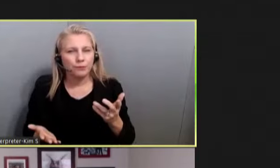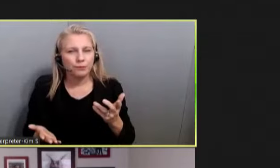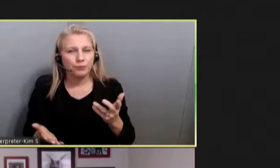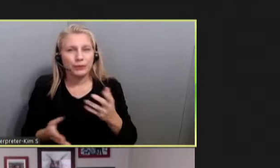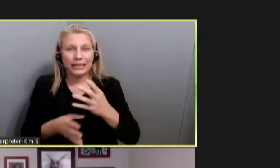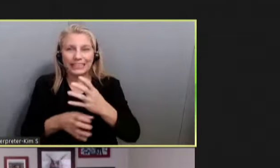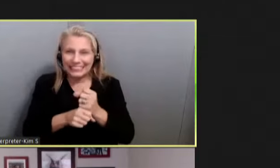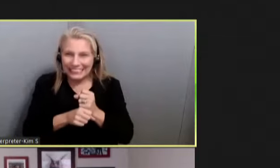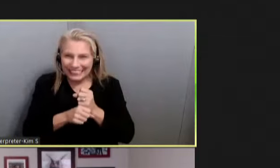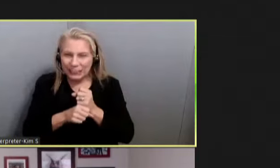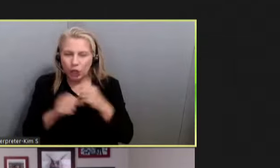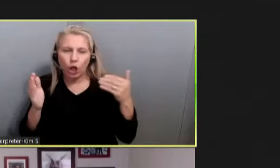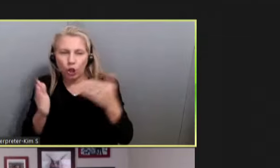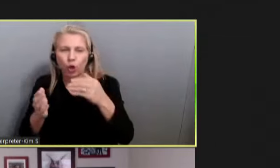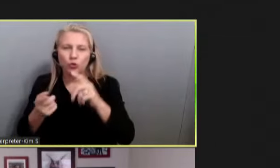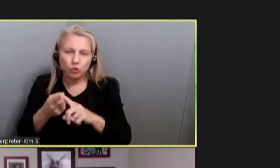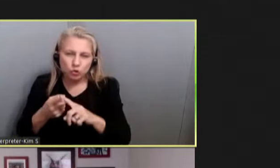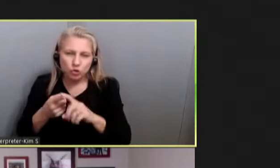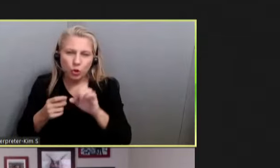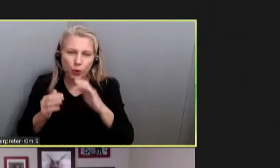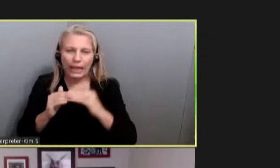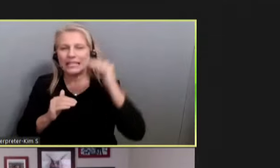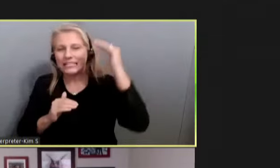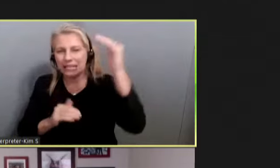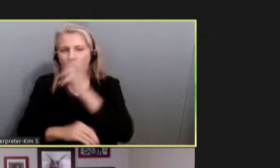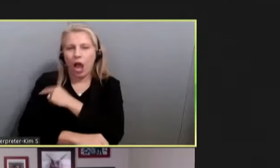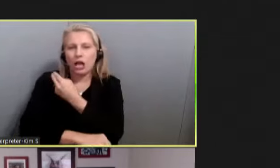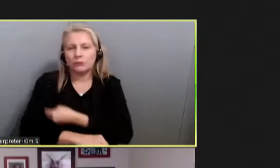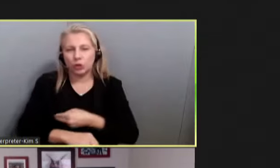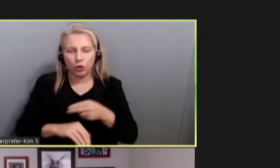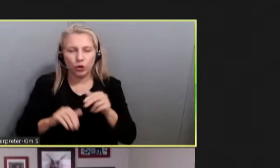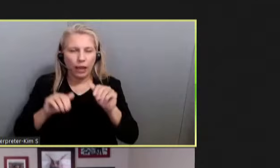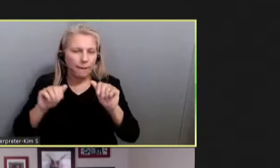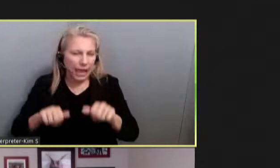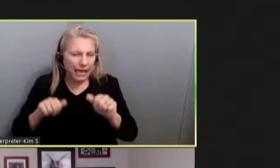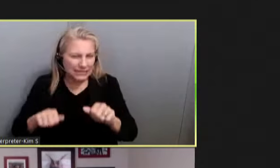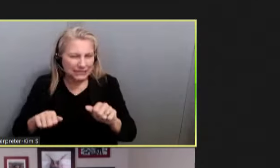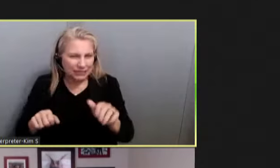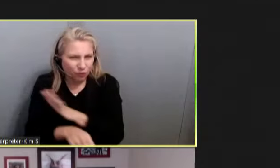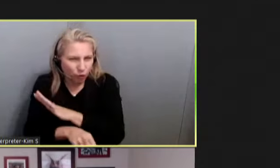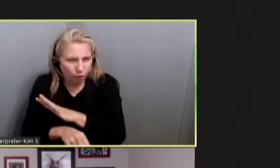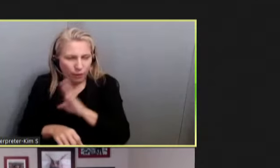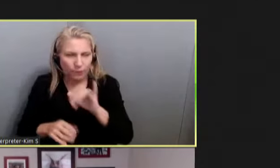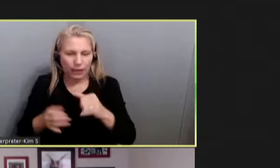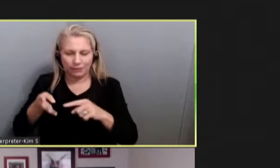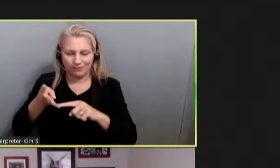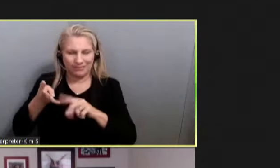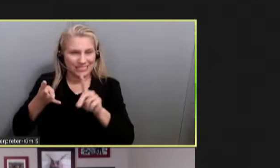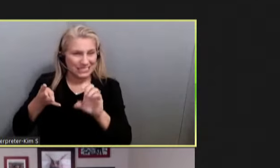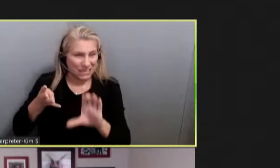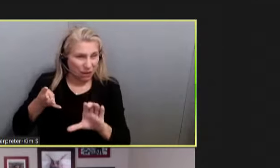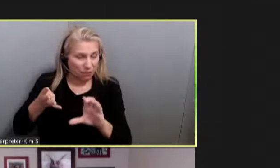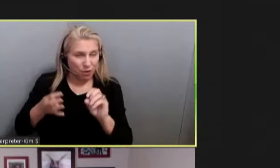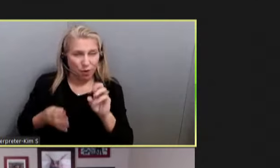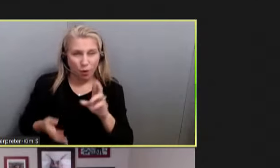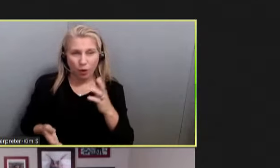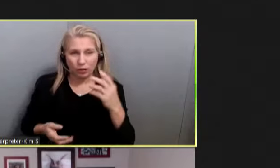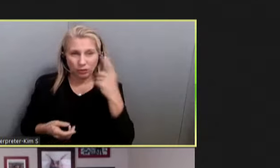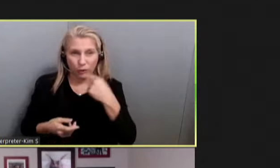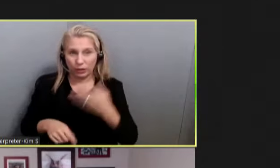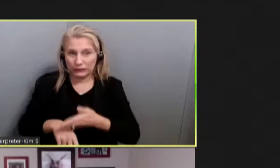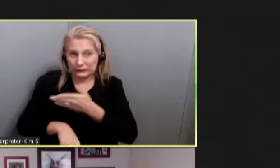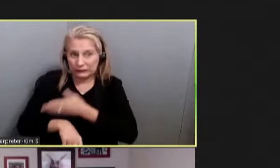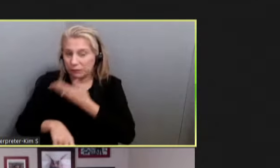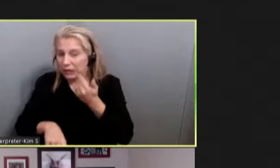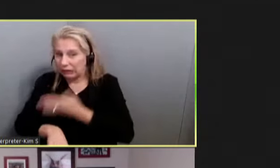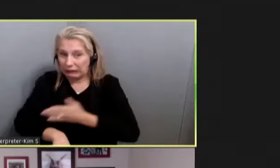get close to or exceed hospital capacity by the end of December? Or is that, is this looking better or